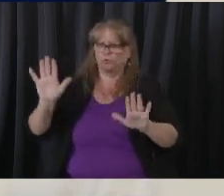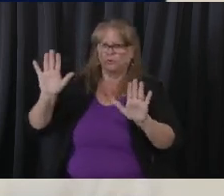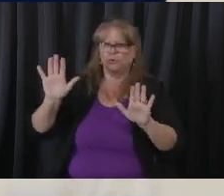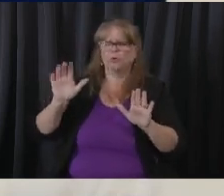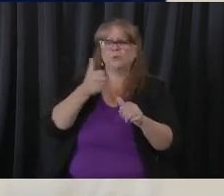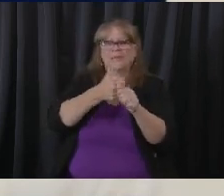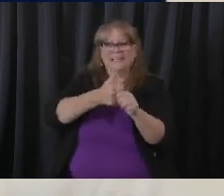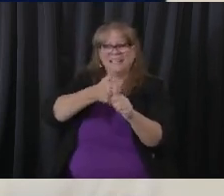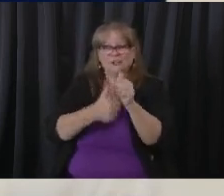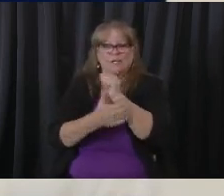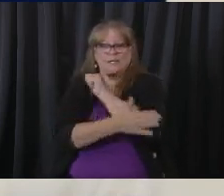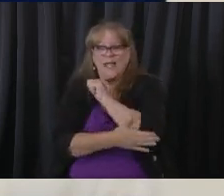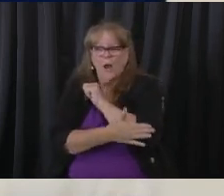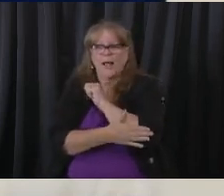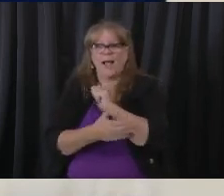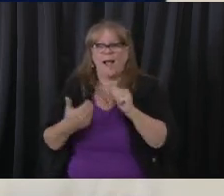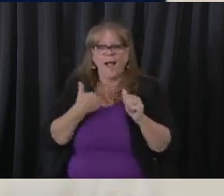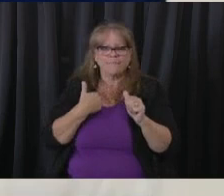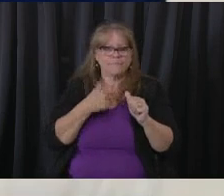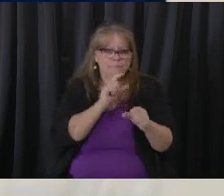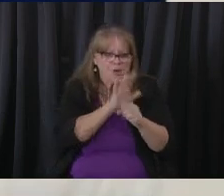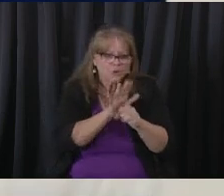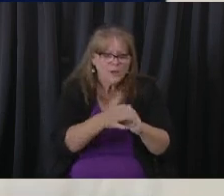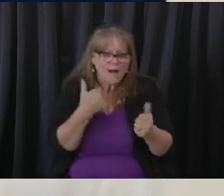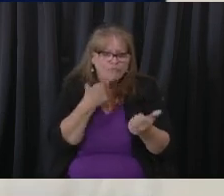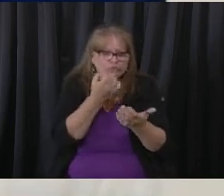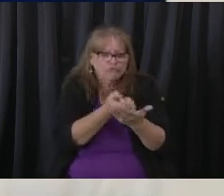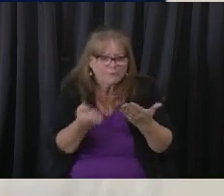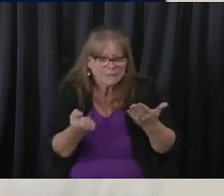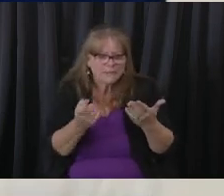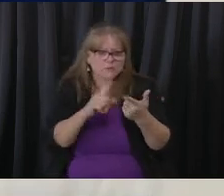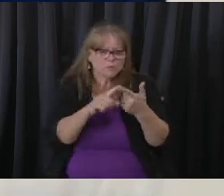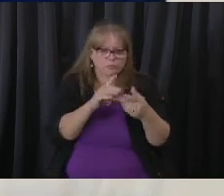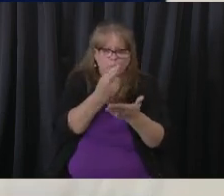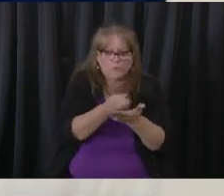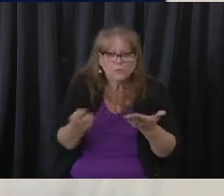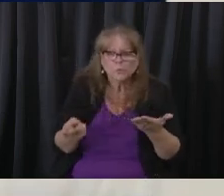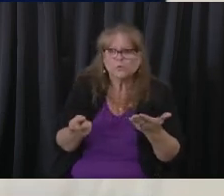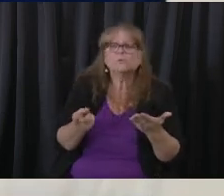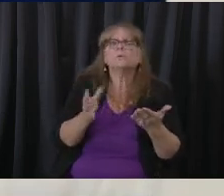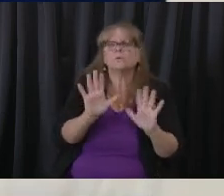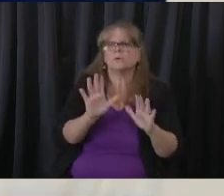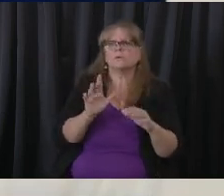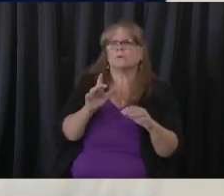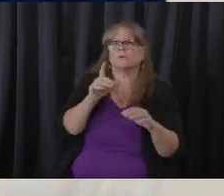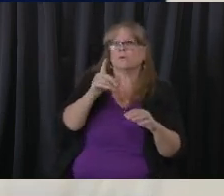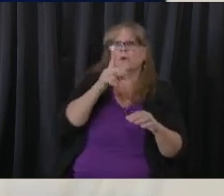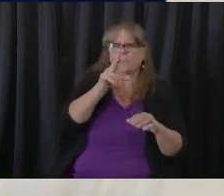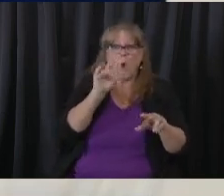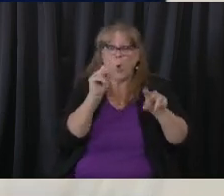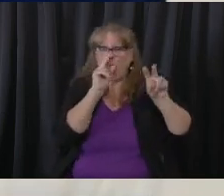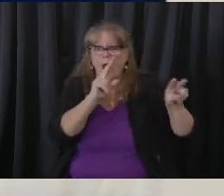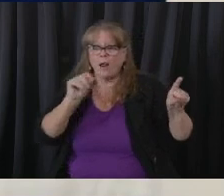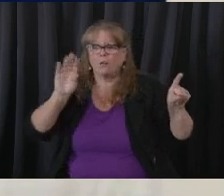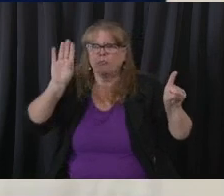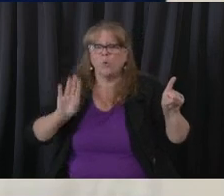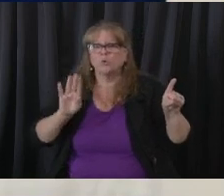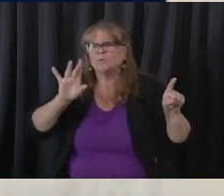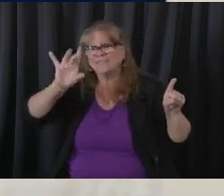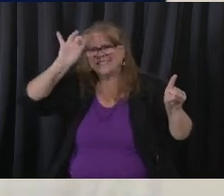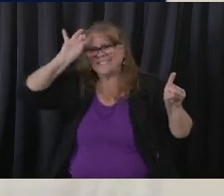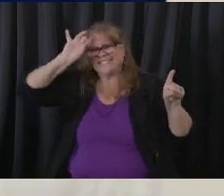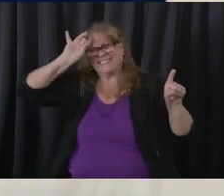setbacks like they've seen in Boulder County, primarily driven by the city of Boulder. Boulder County Health, the city, worked with the university to get that